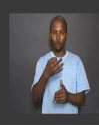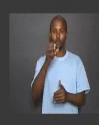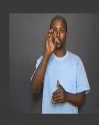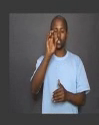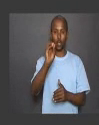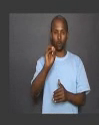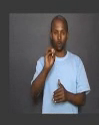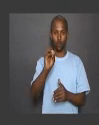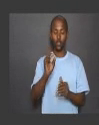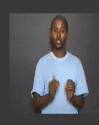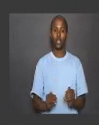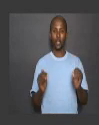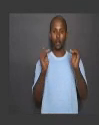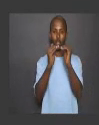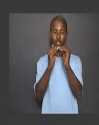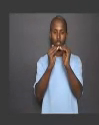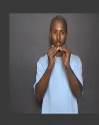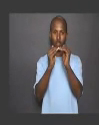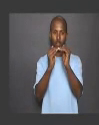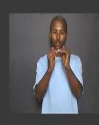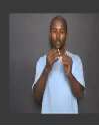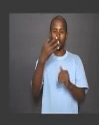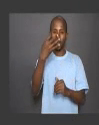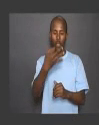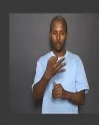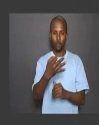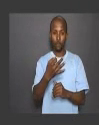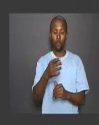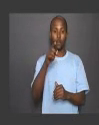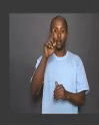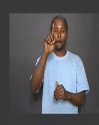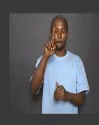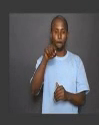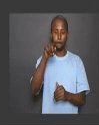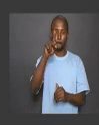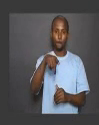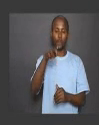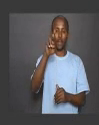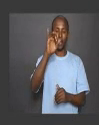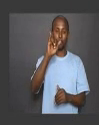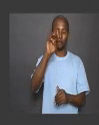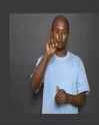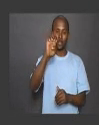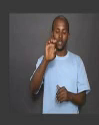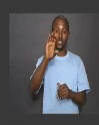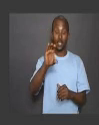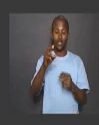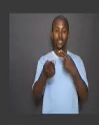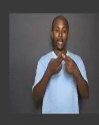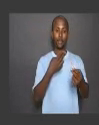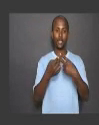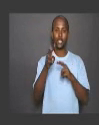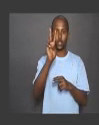0 equals f prime of c times